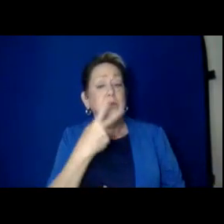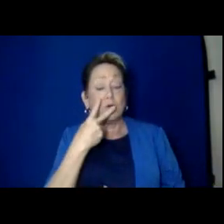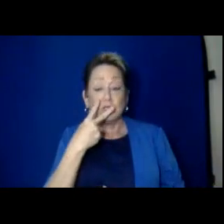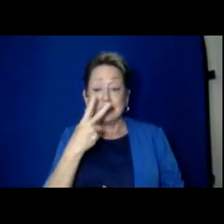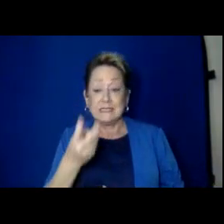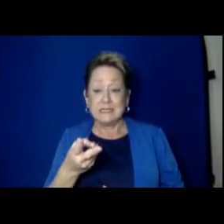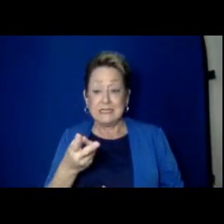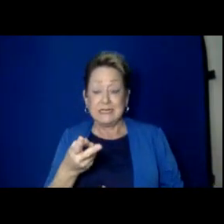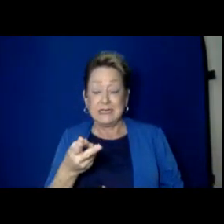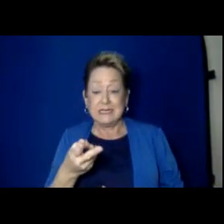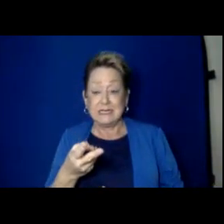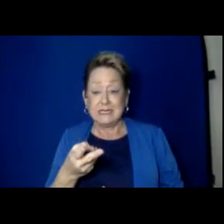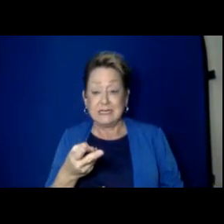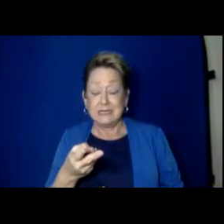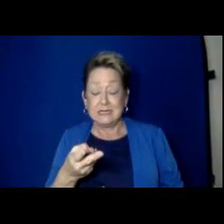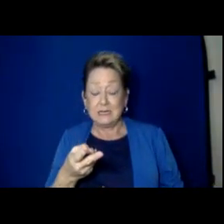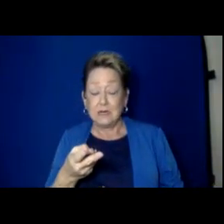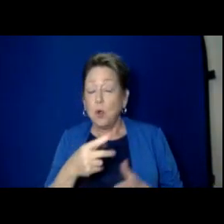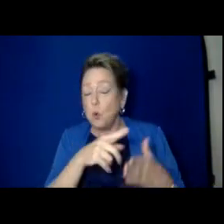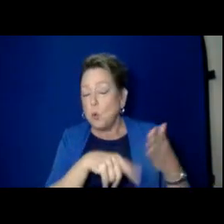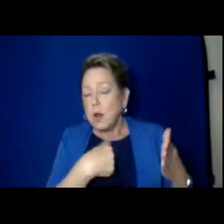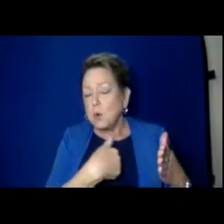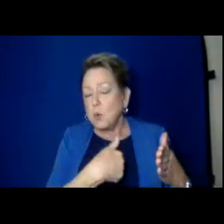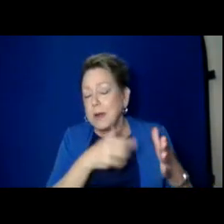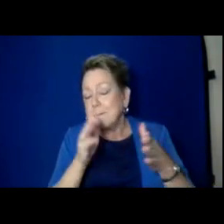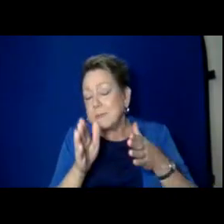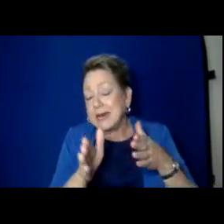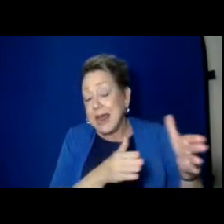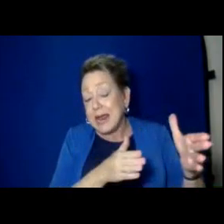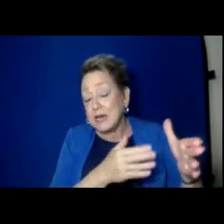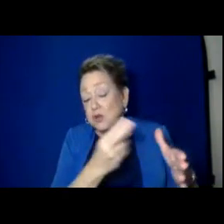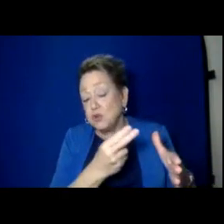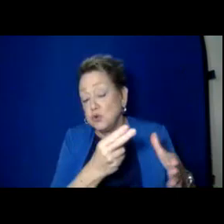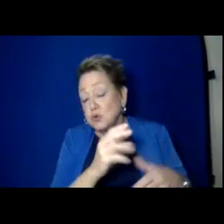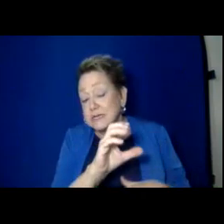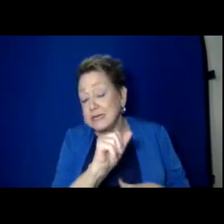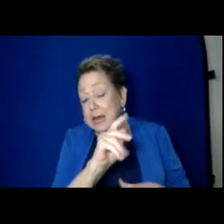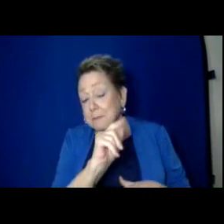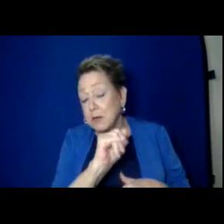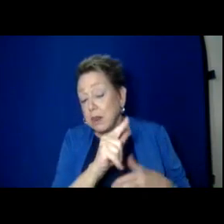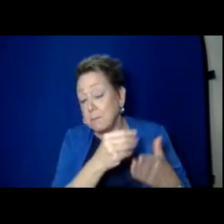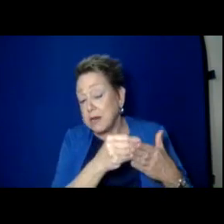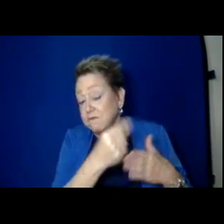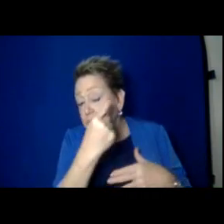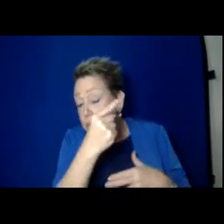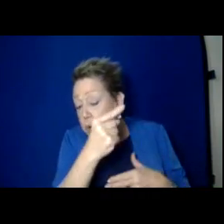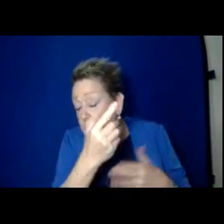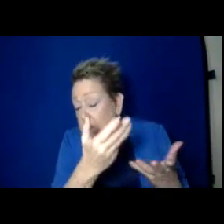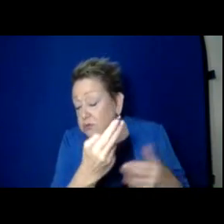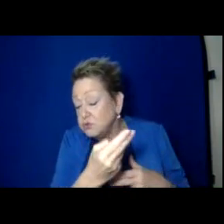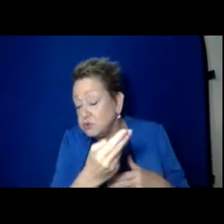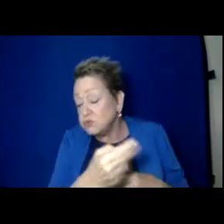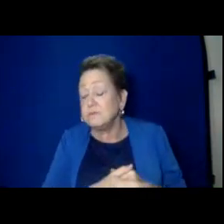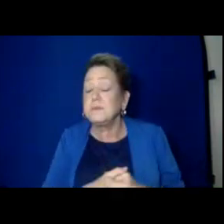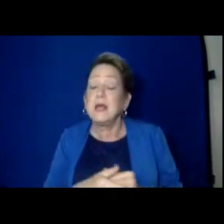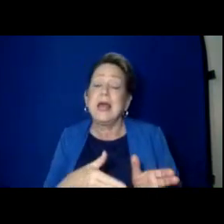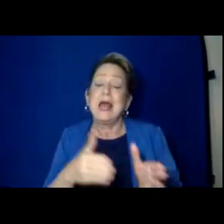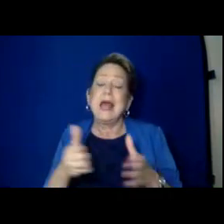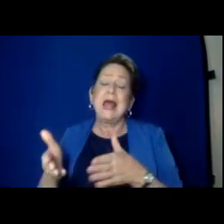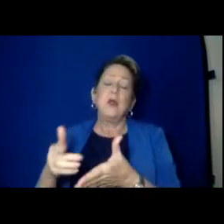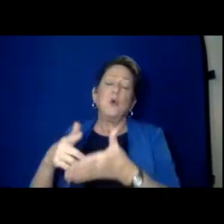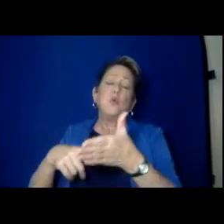list or slide that shows what we were planning to do with capital dollars, what is being pushed